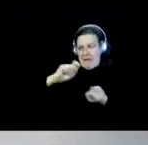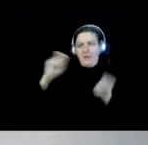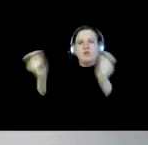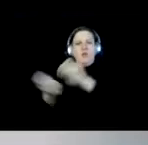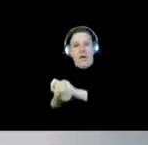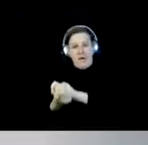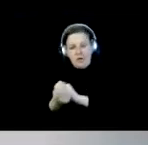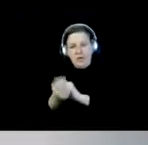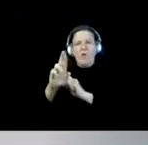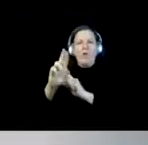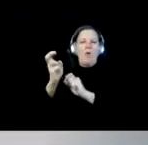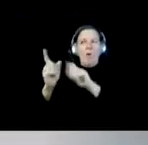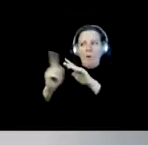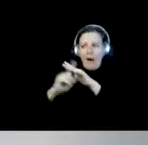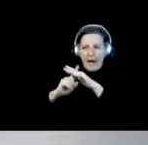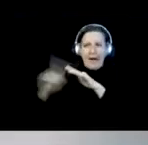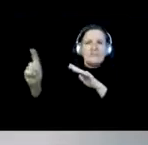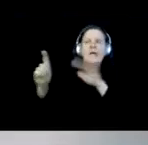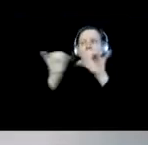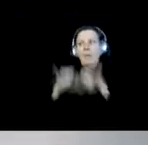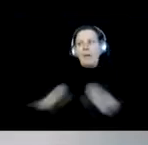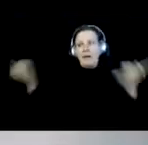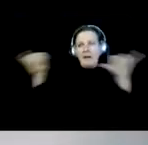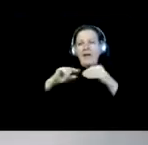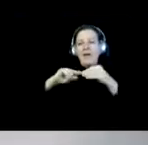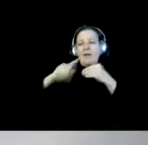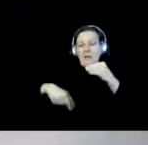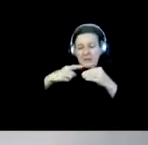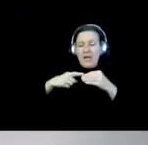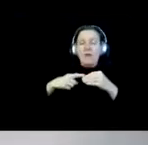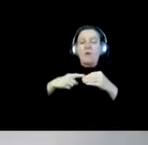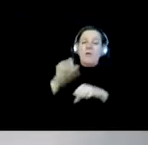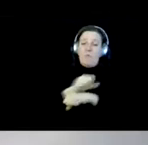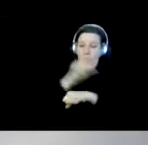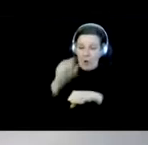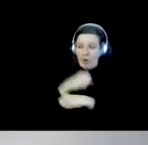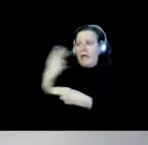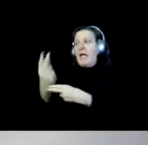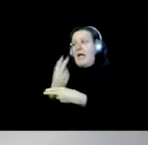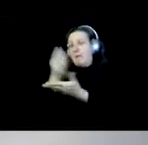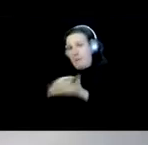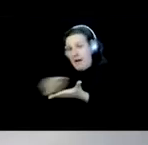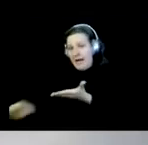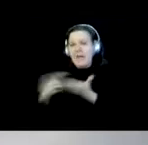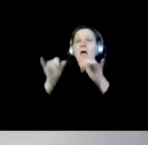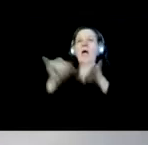of escaping smaller cycles of working and consuming and staying stuck in the same places.